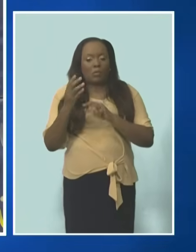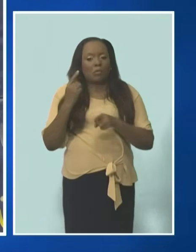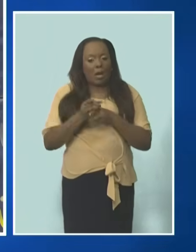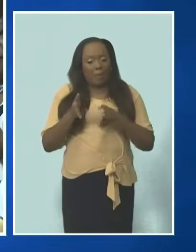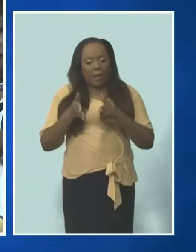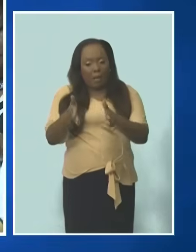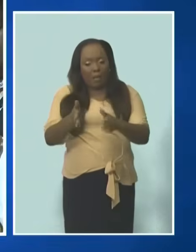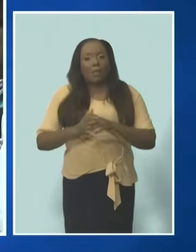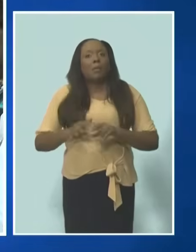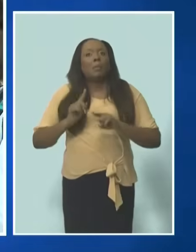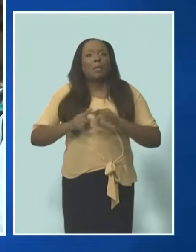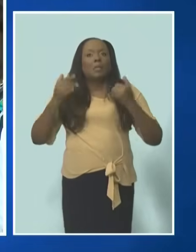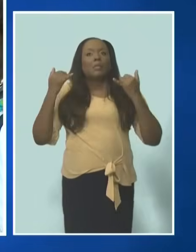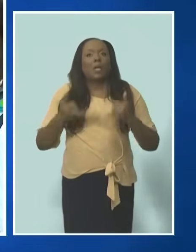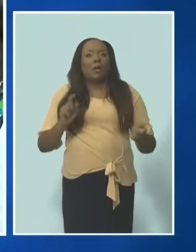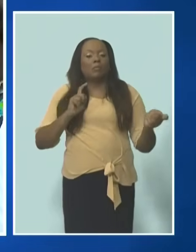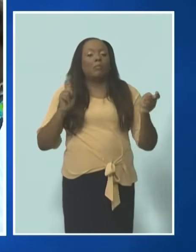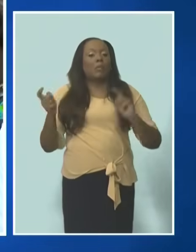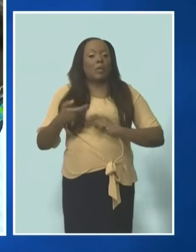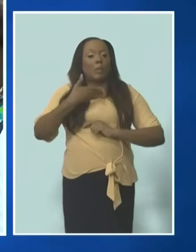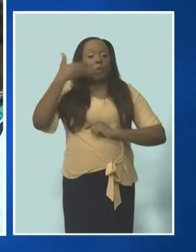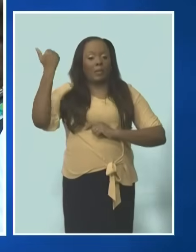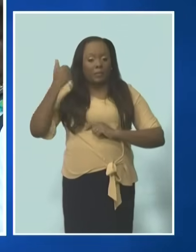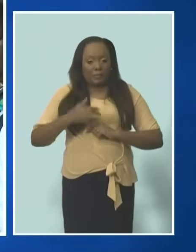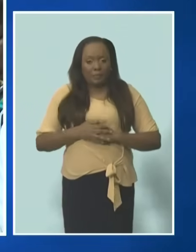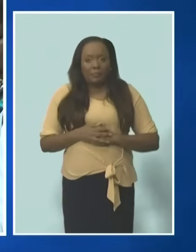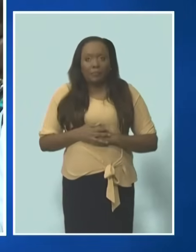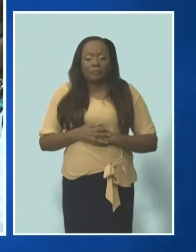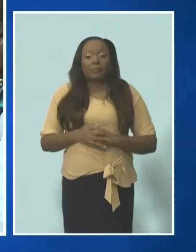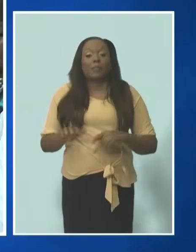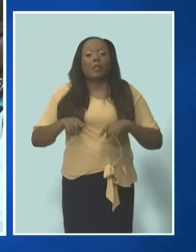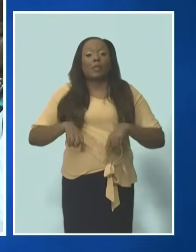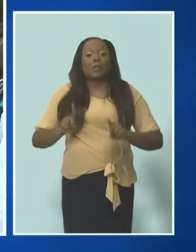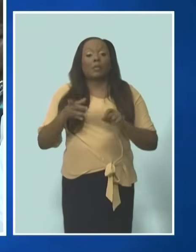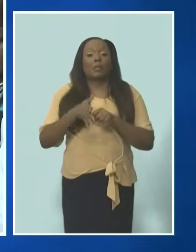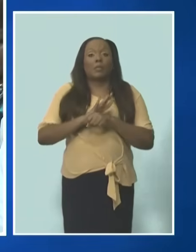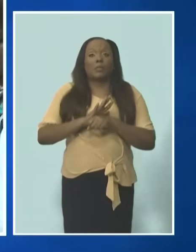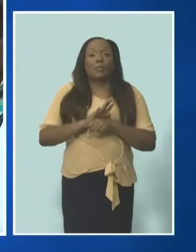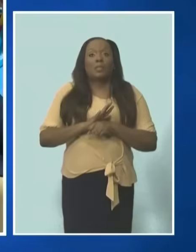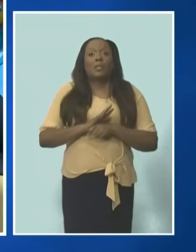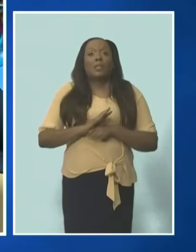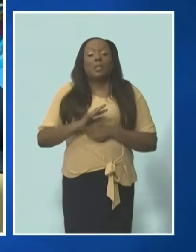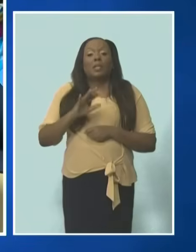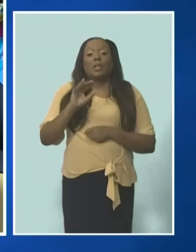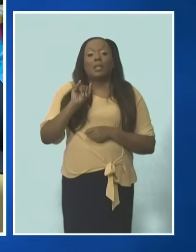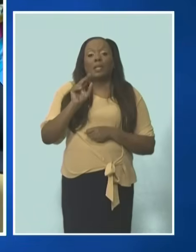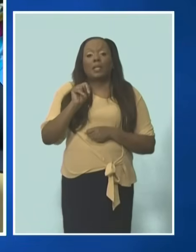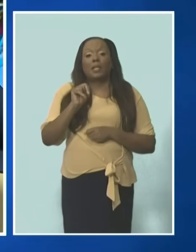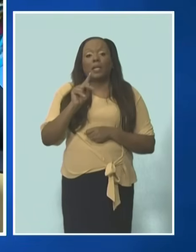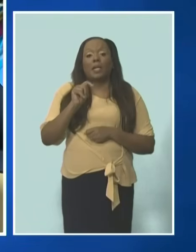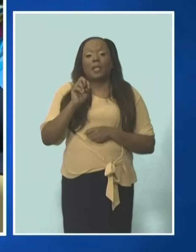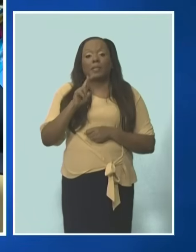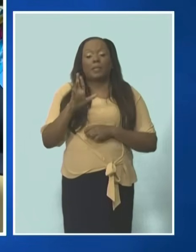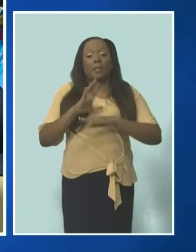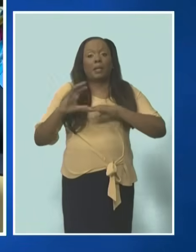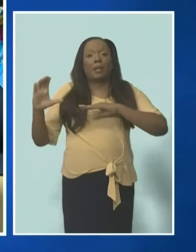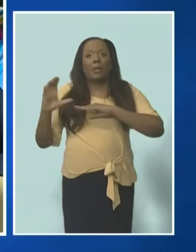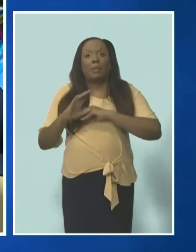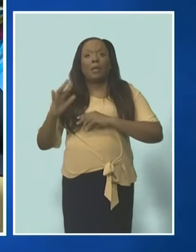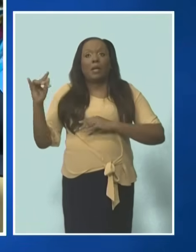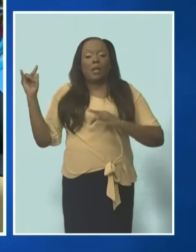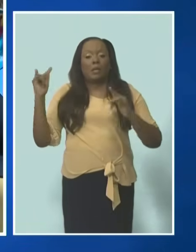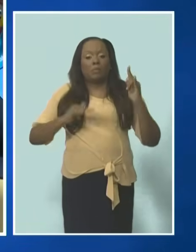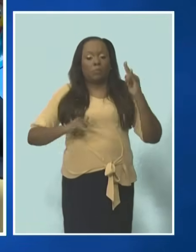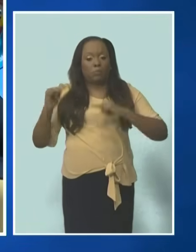transport. In the midst of the COVID-19 pandemic, InterCaribbean Airways entered Barbados and the Eastern Caribbean